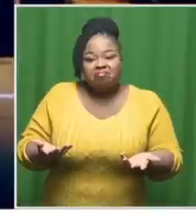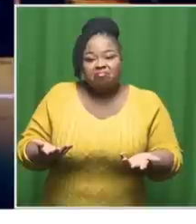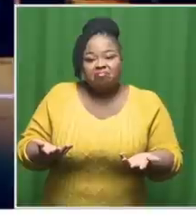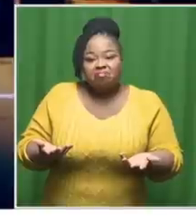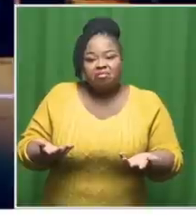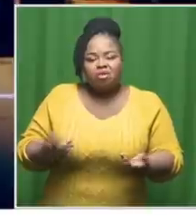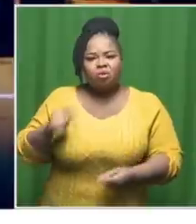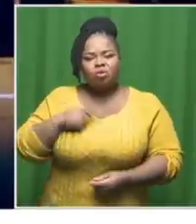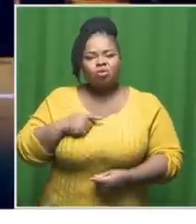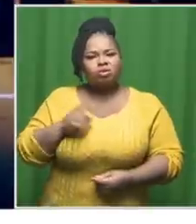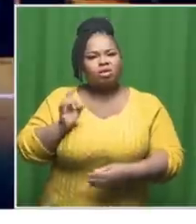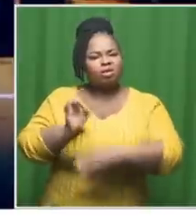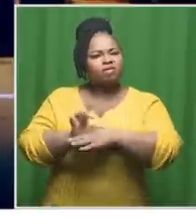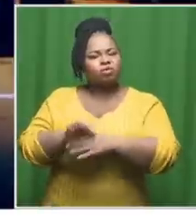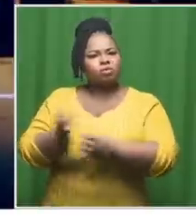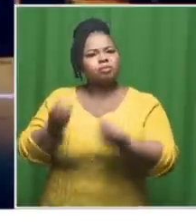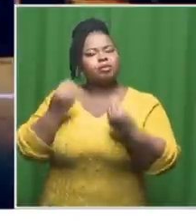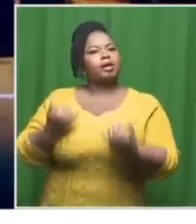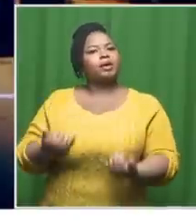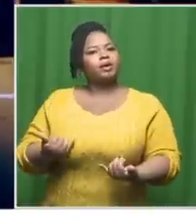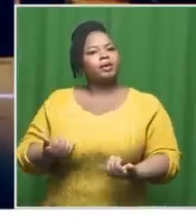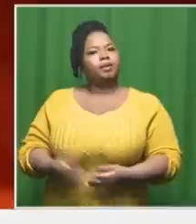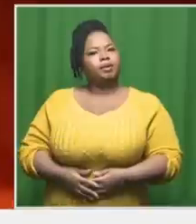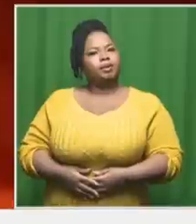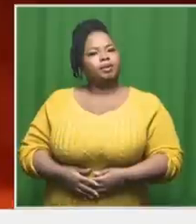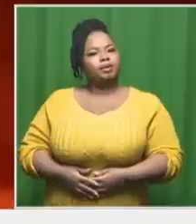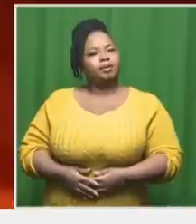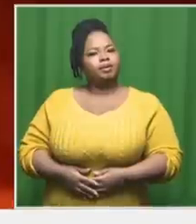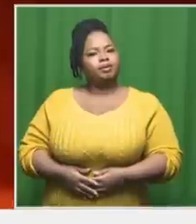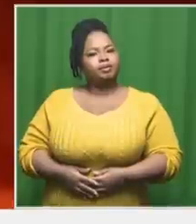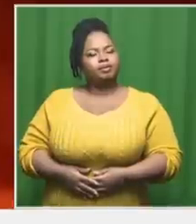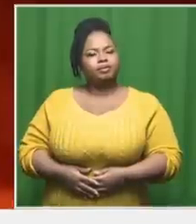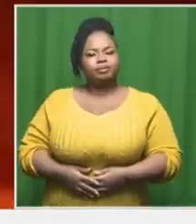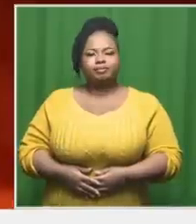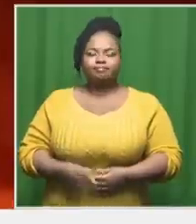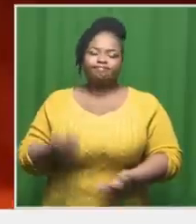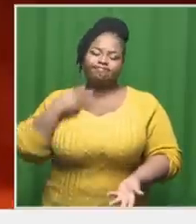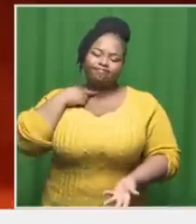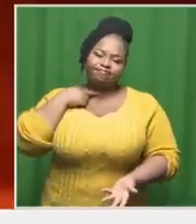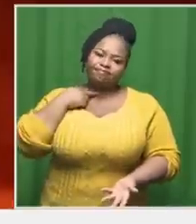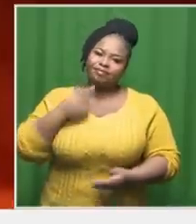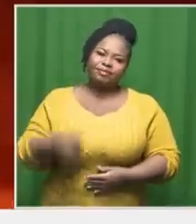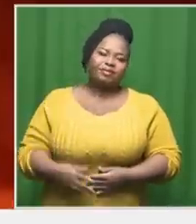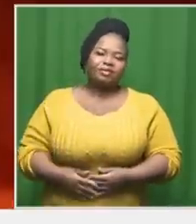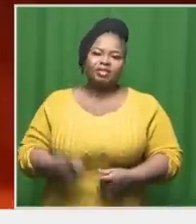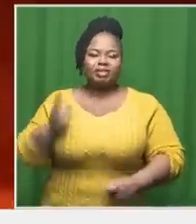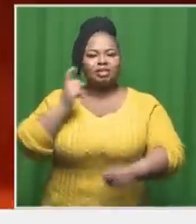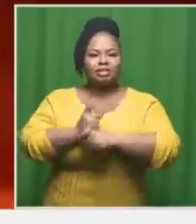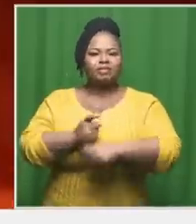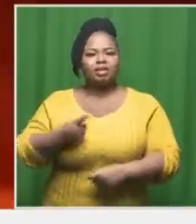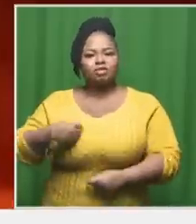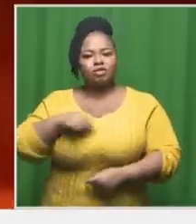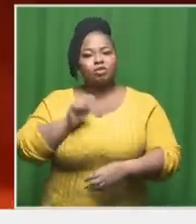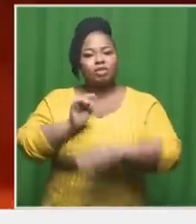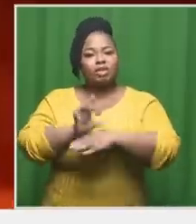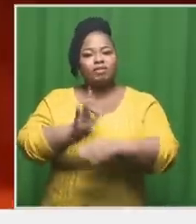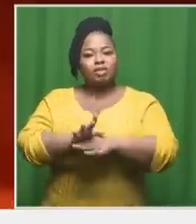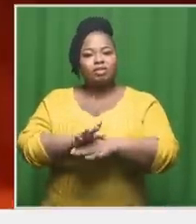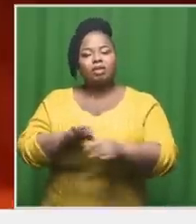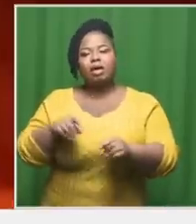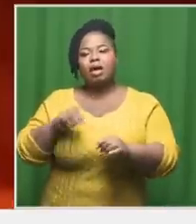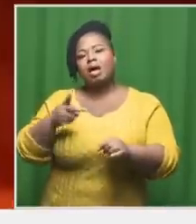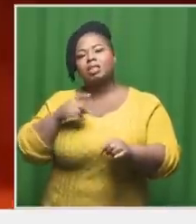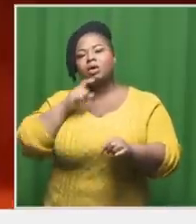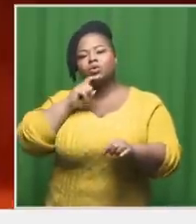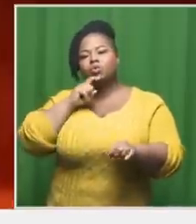we just got this advisory now. No, well, look, unfortunately, it's really difficult for us to advise about the state of